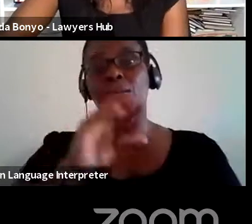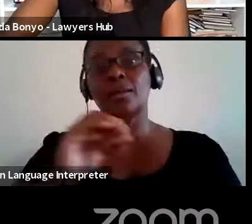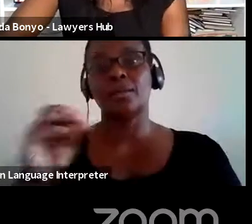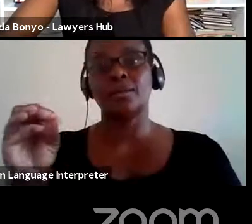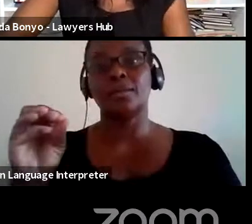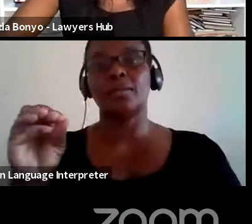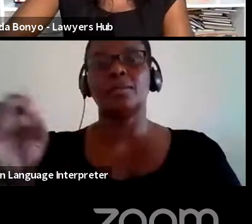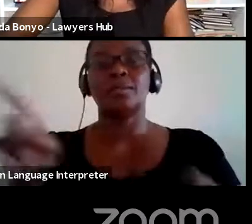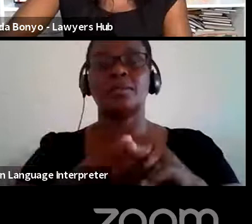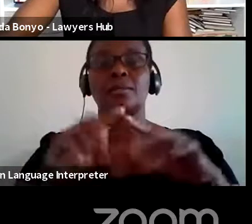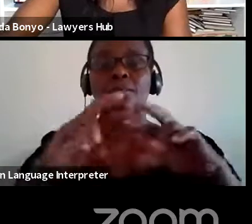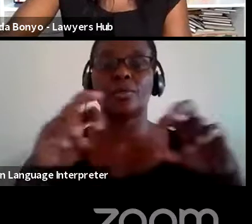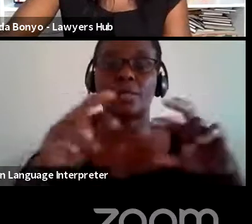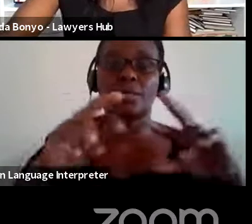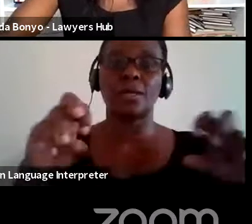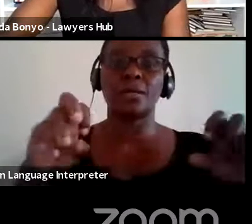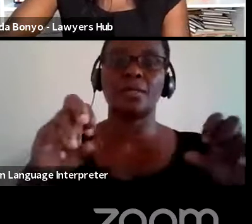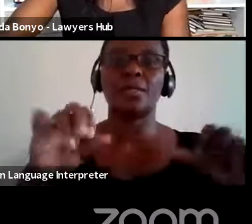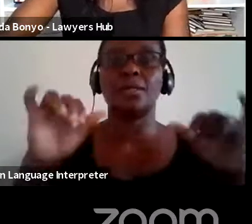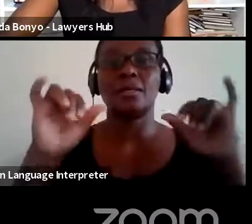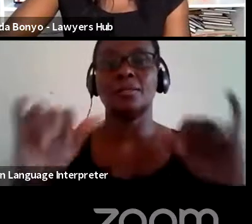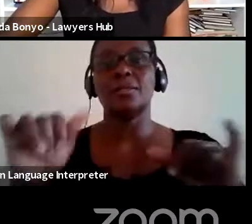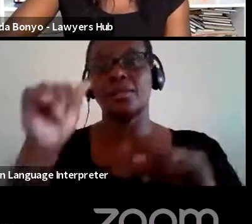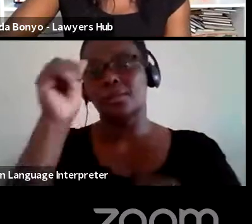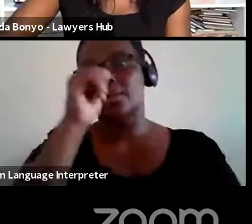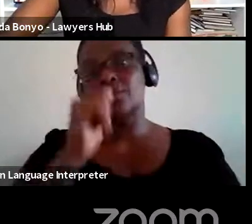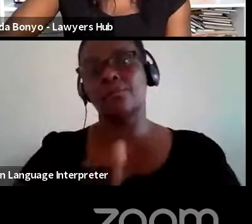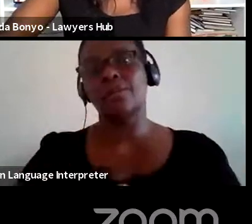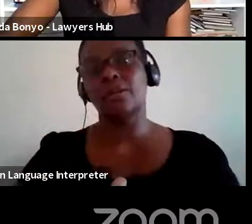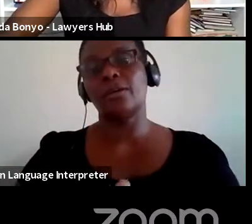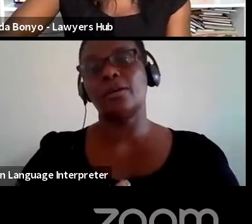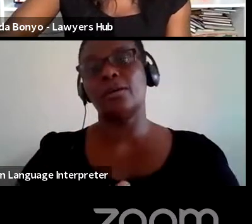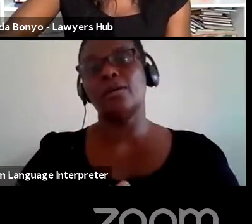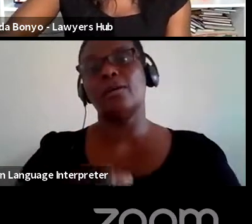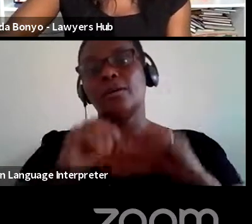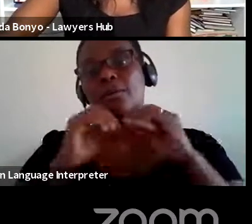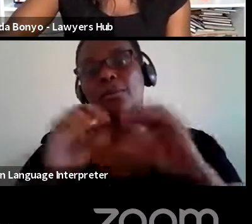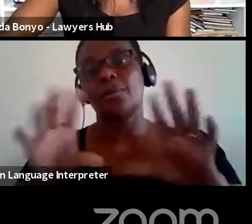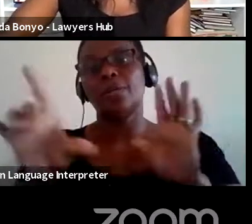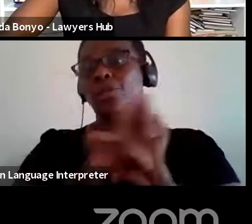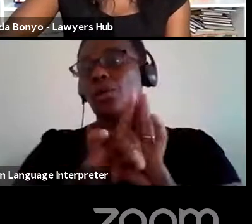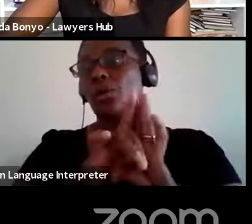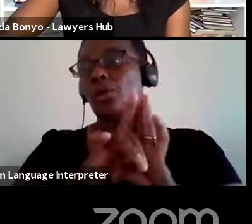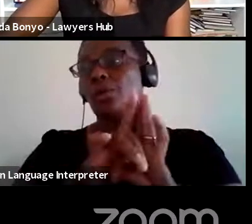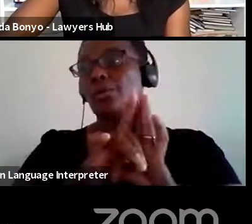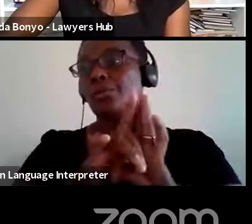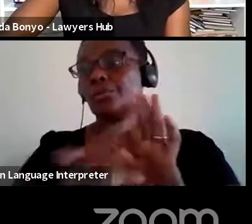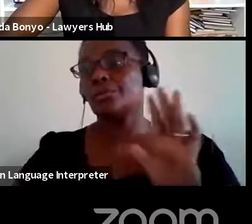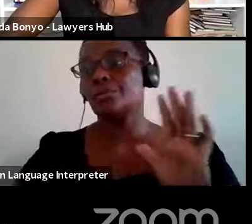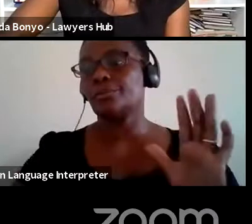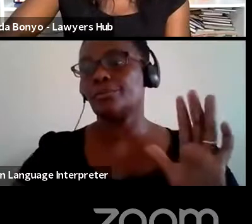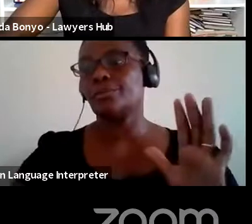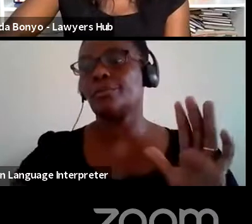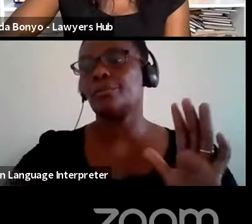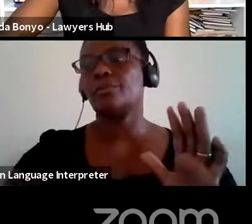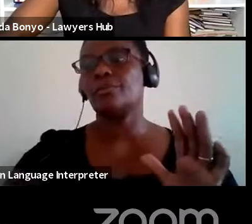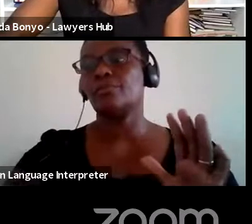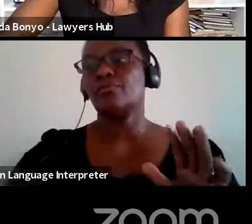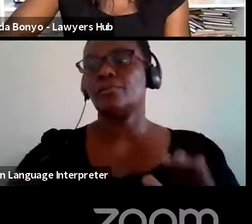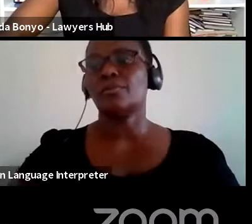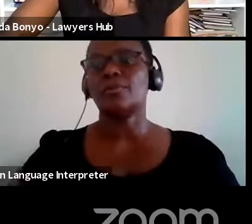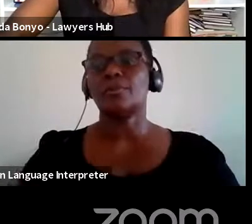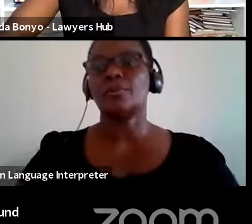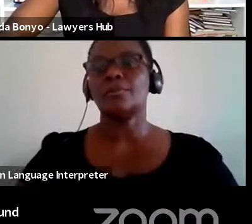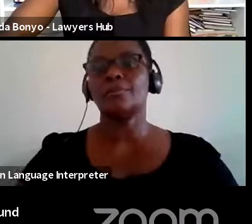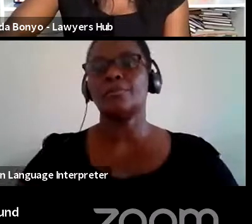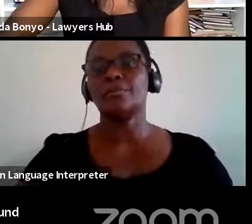South Africa, focusing on public law, information rights, data privacy, and emergent tech in Africa and around the world.